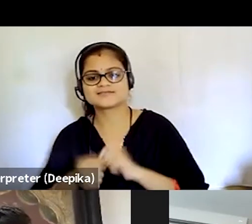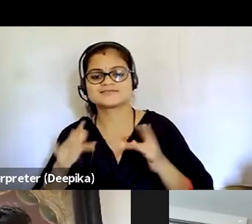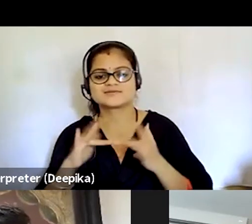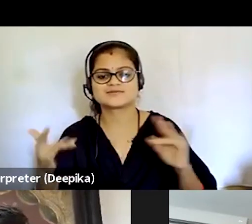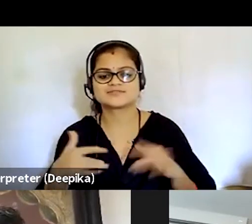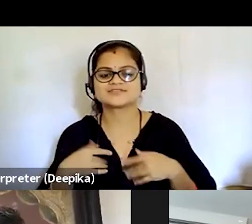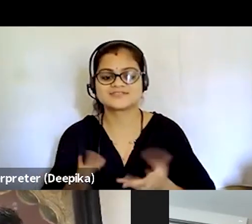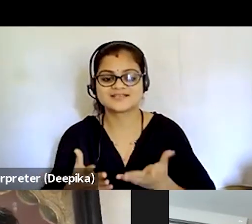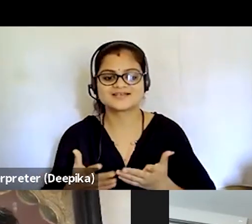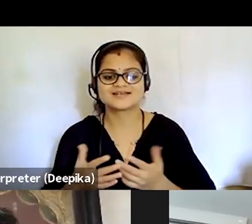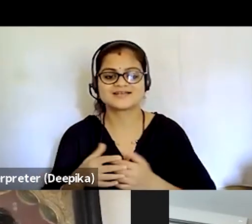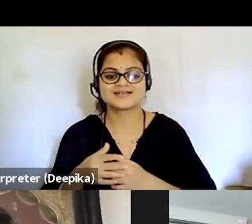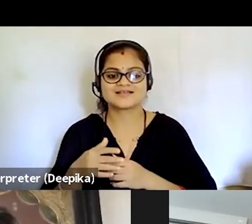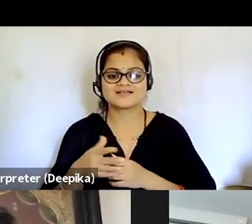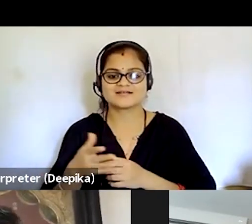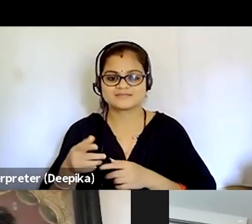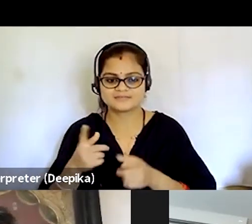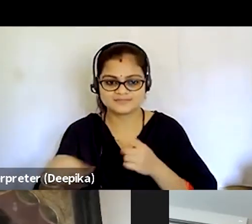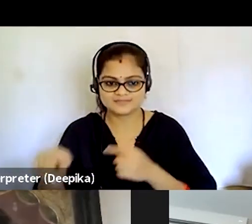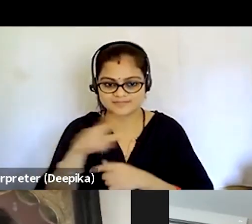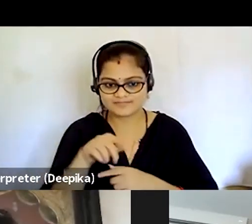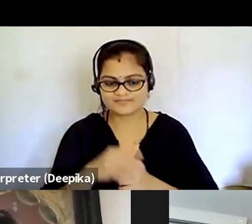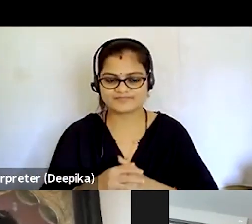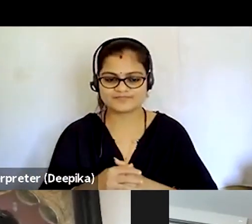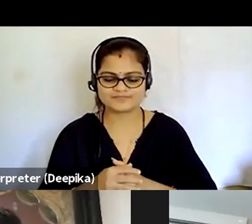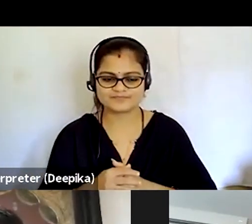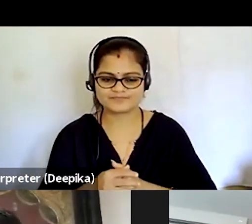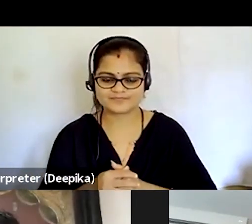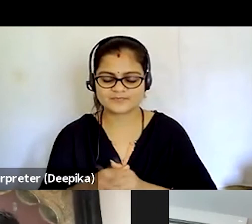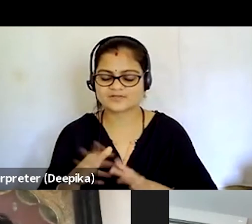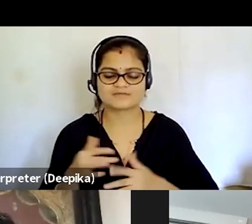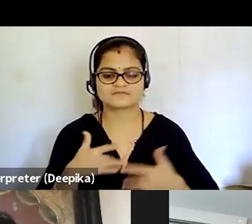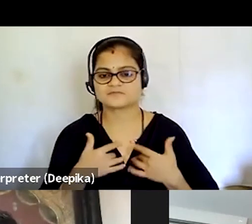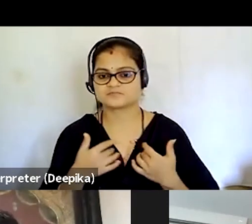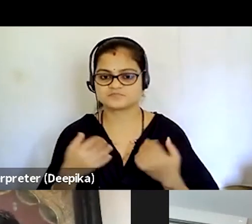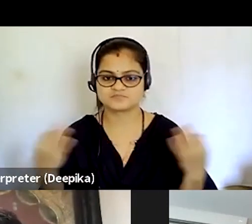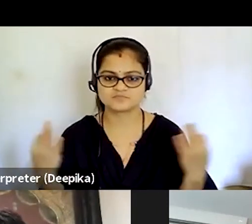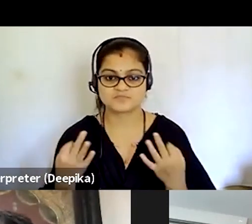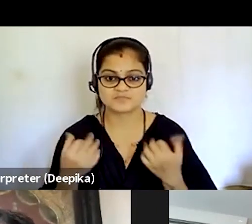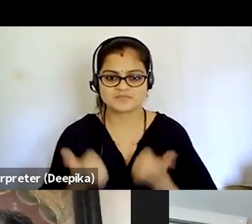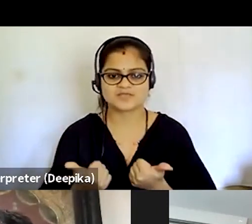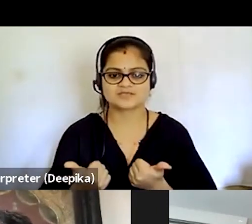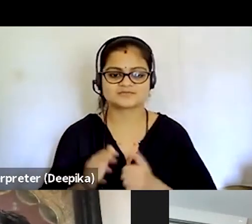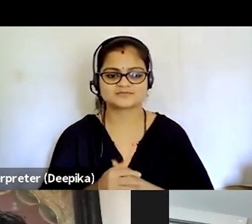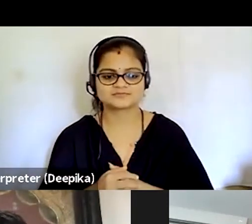the parallels were quite amazing.